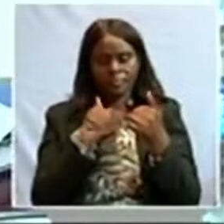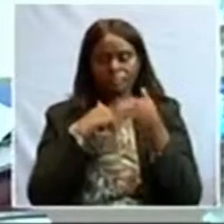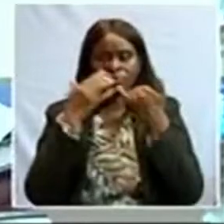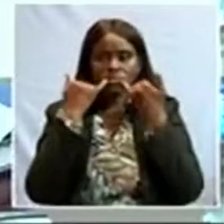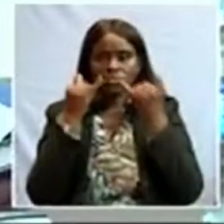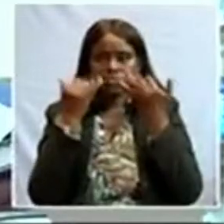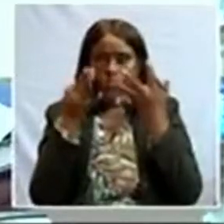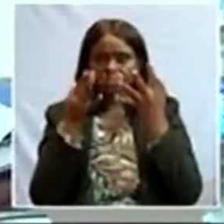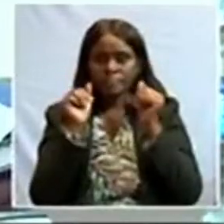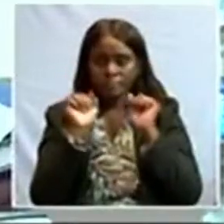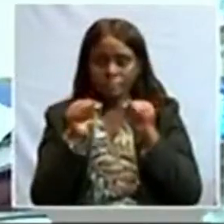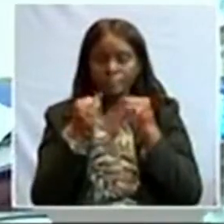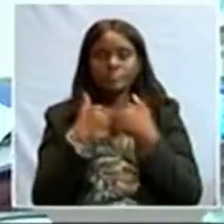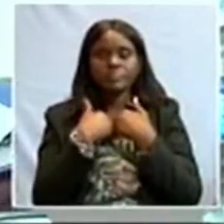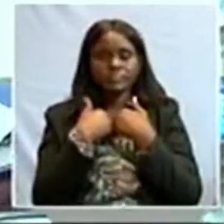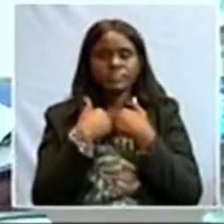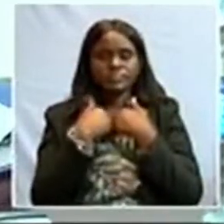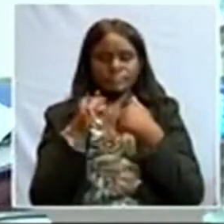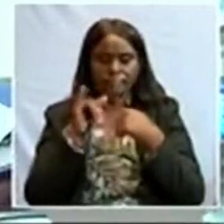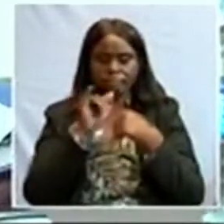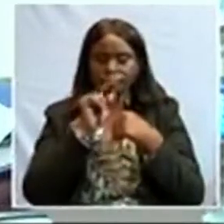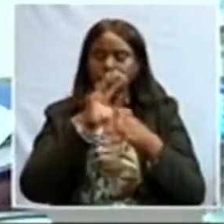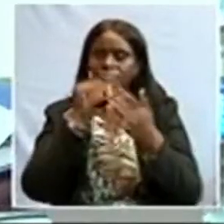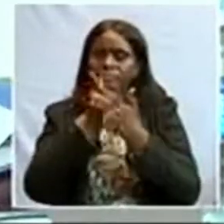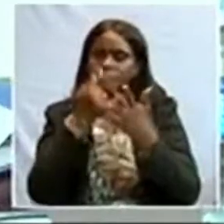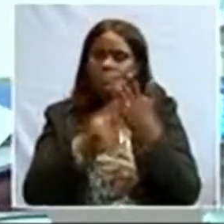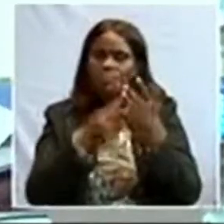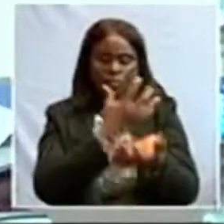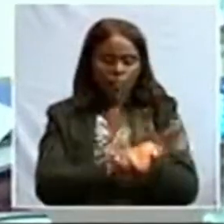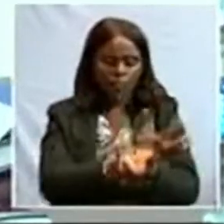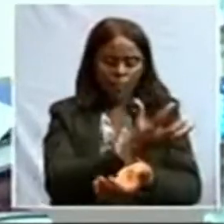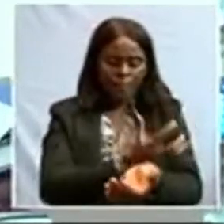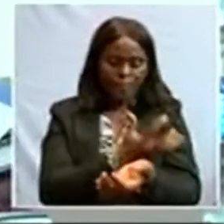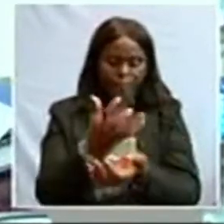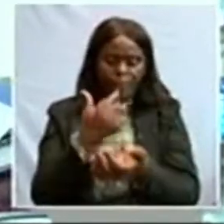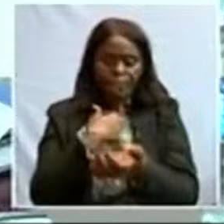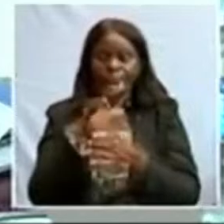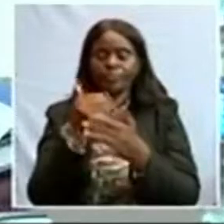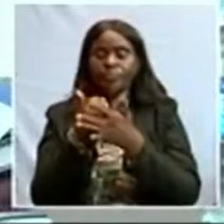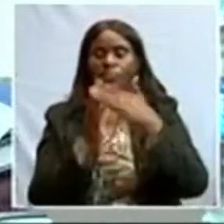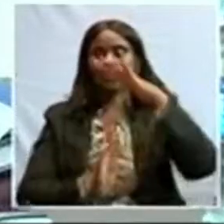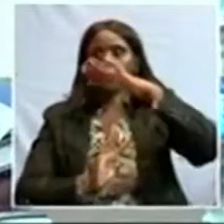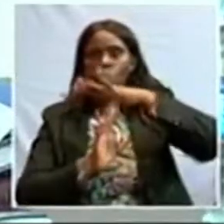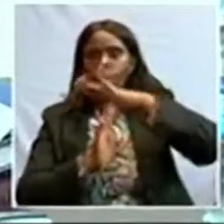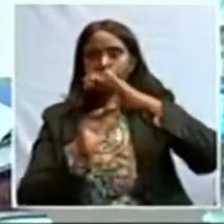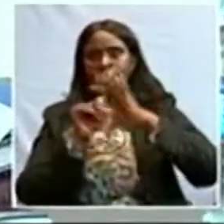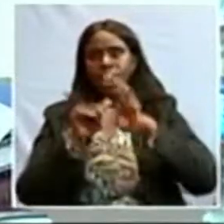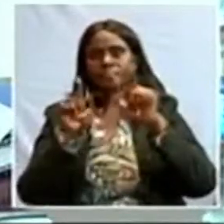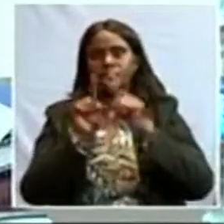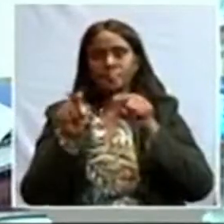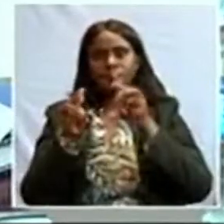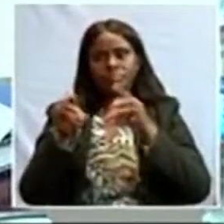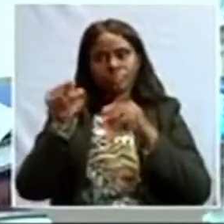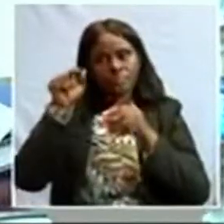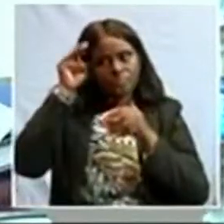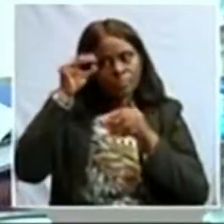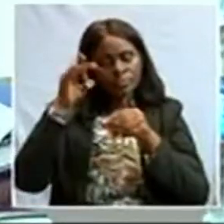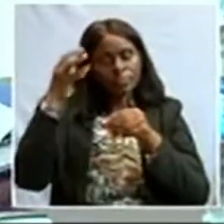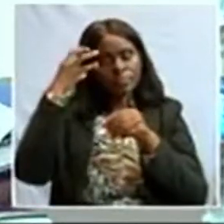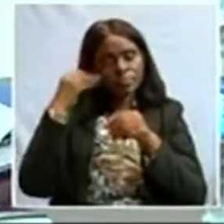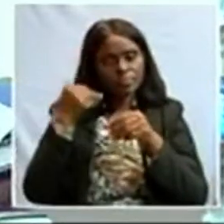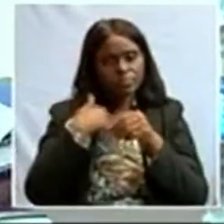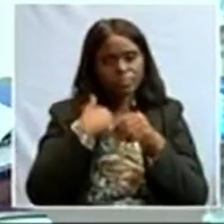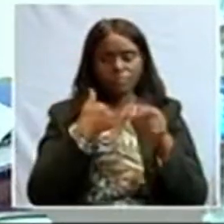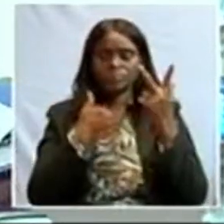that partial devolution brought its own limitations in the sense that the Ministry of Fisheries and Livestock had